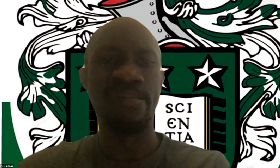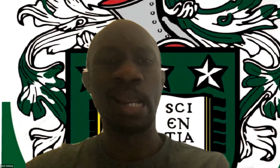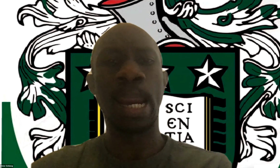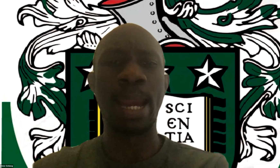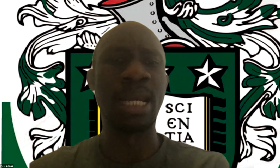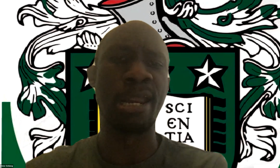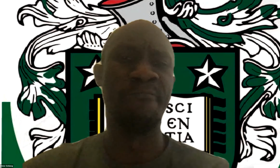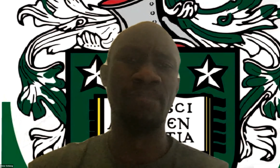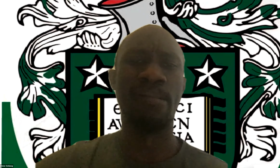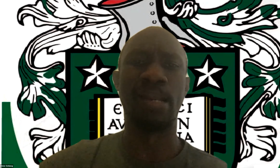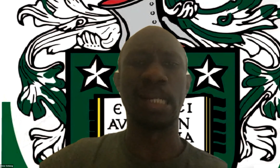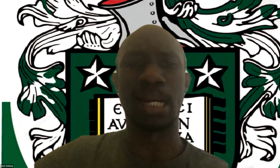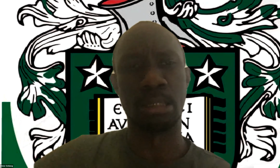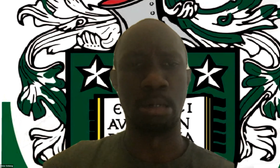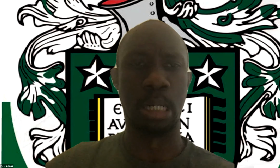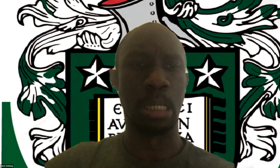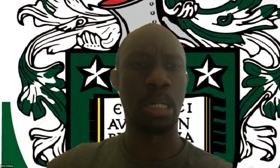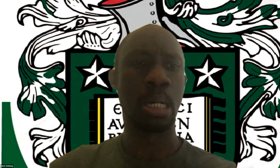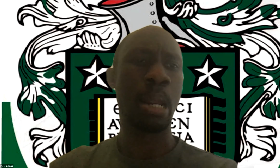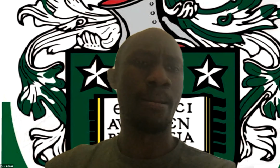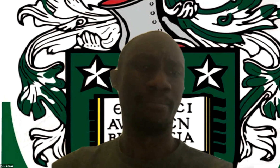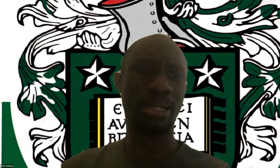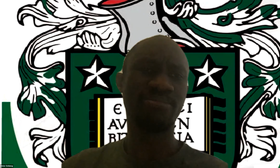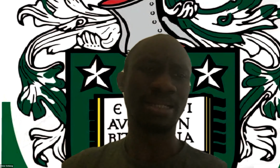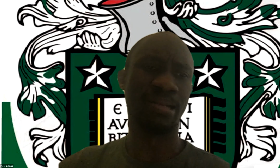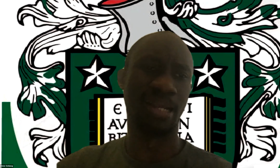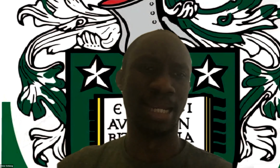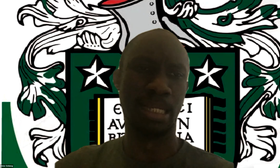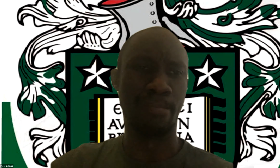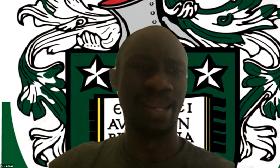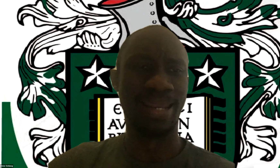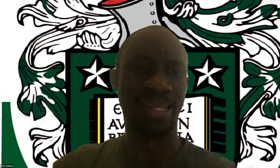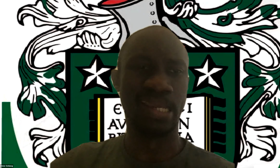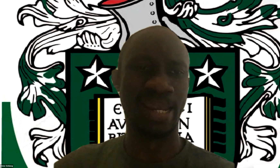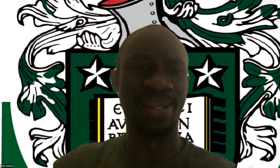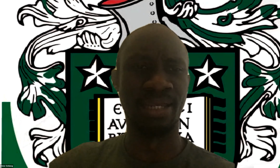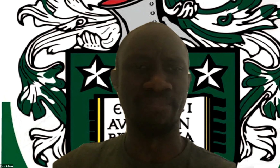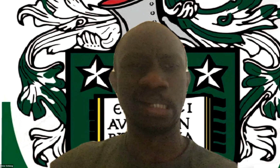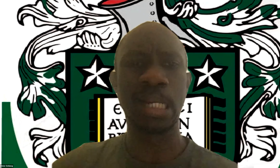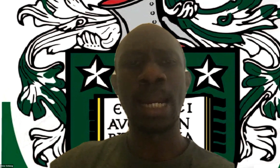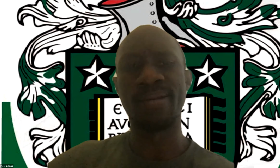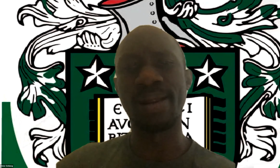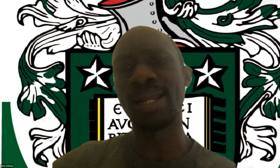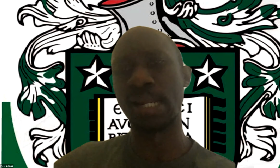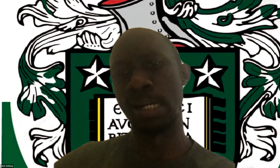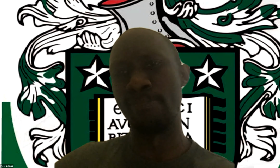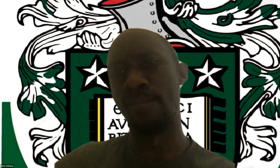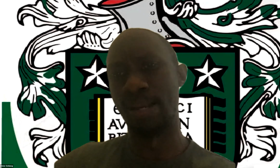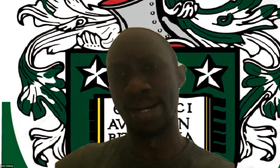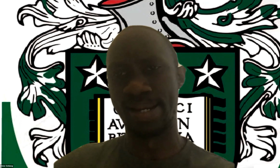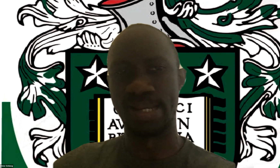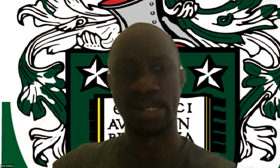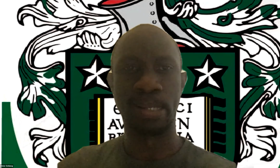have any employment at all. Most persons with disabilities need support to enter the